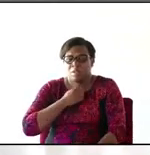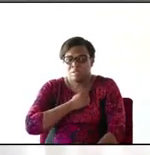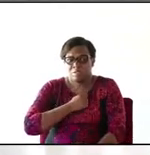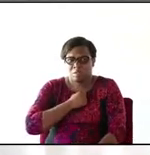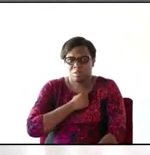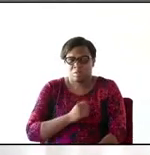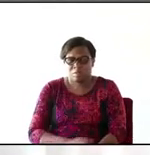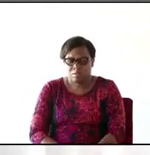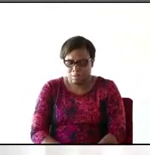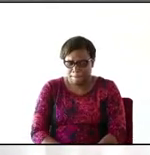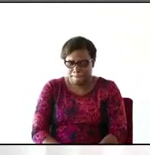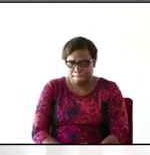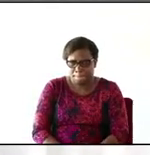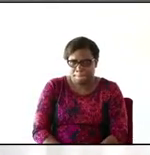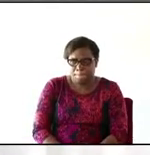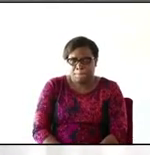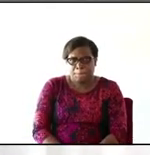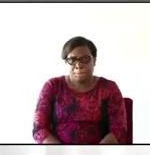trading my shame.